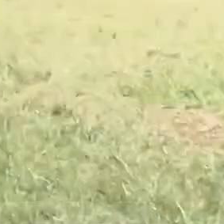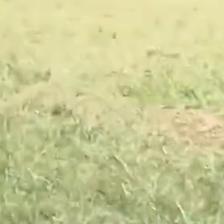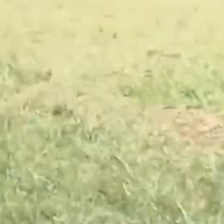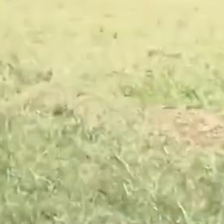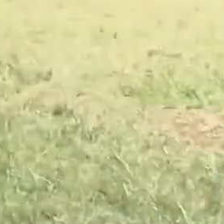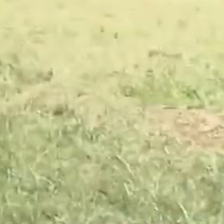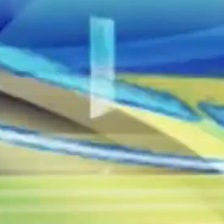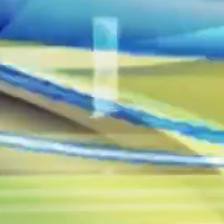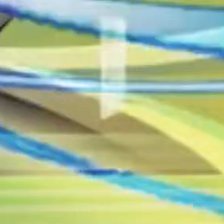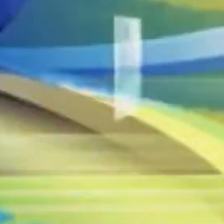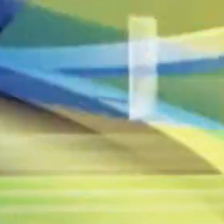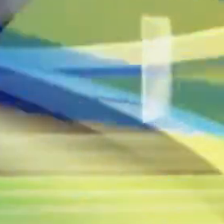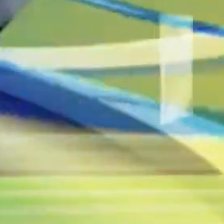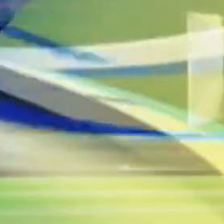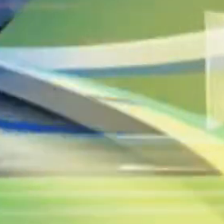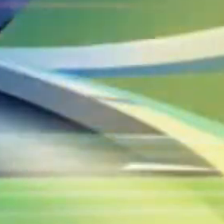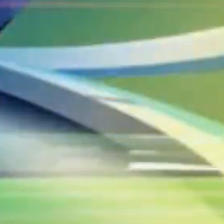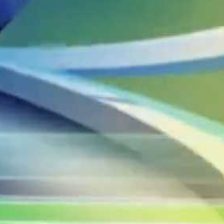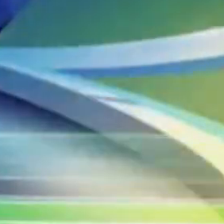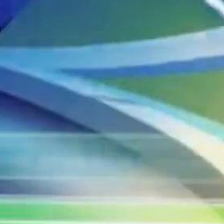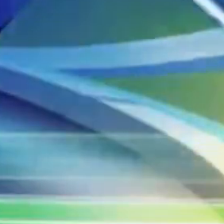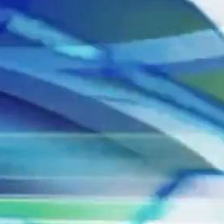to division 1.